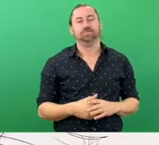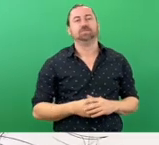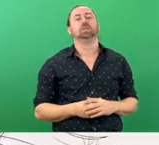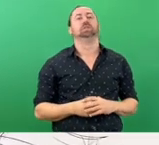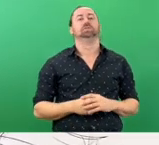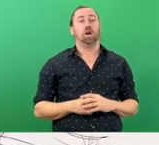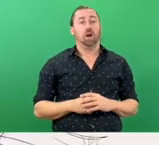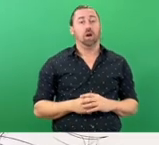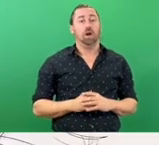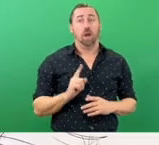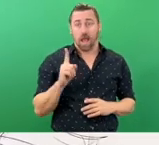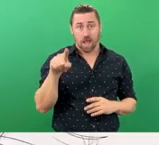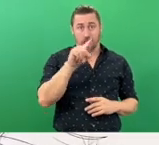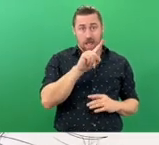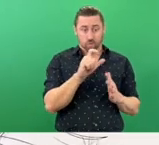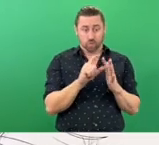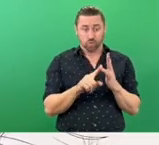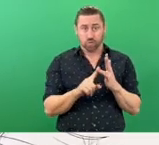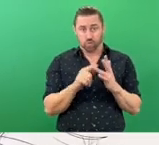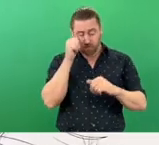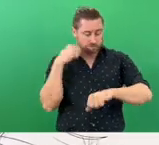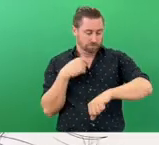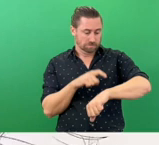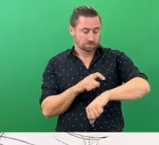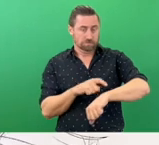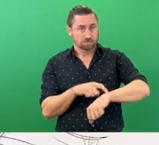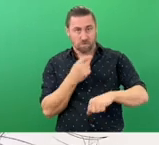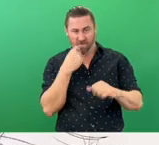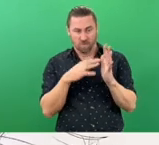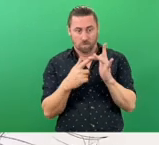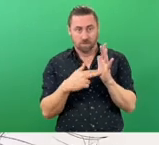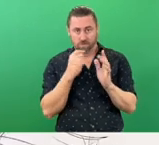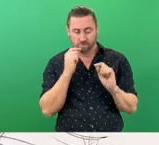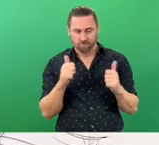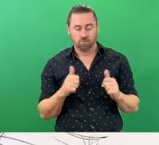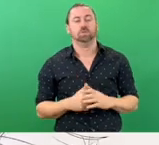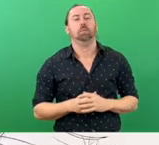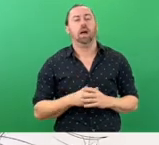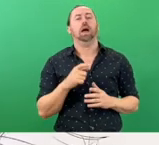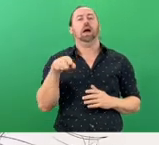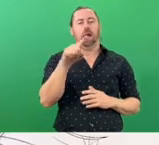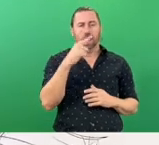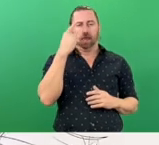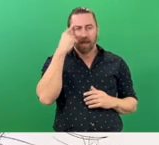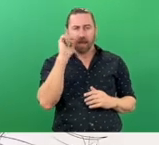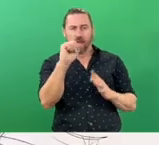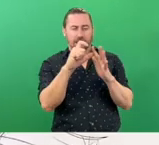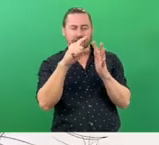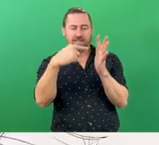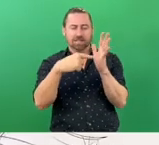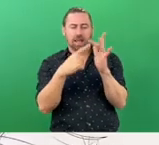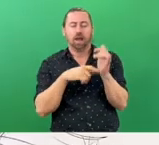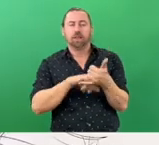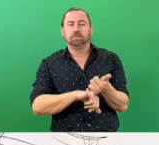at this stage, what I'm going to ask you all to do, because I know we're going to run out of time here in a few minutes as well, is try to pick out some